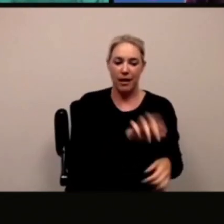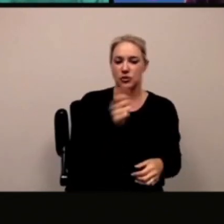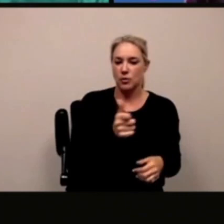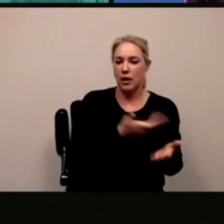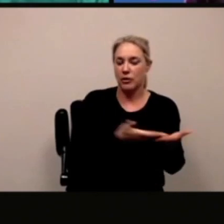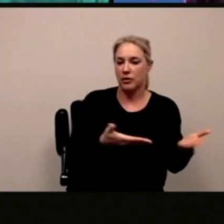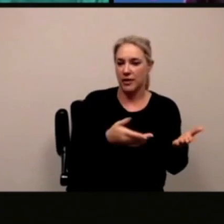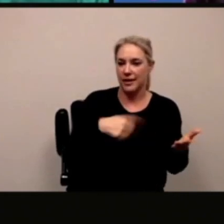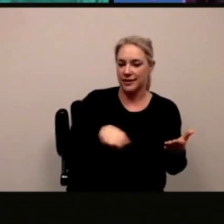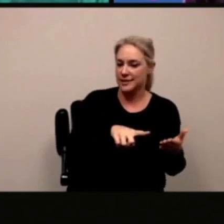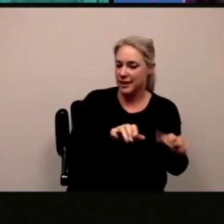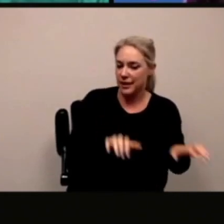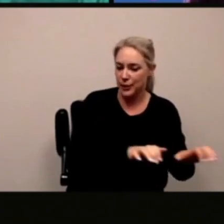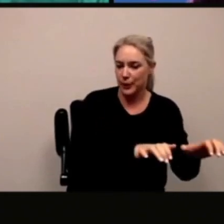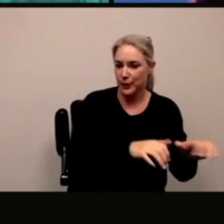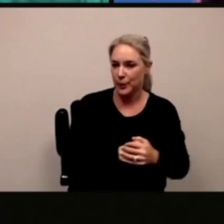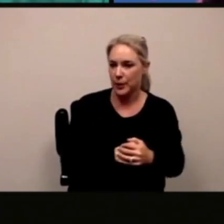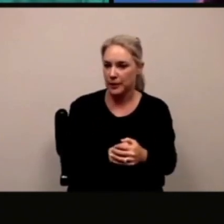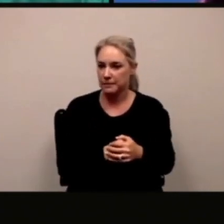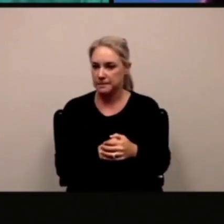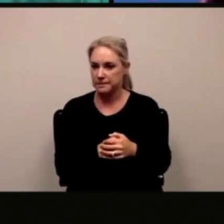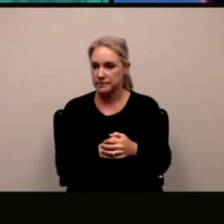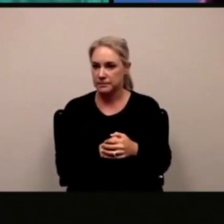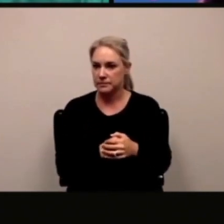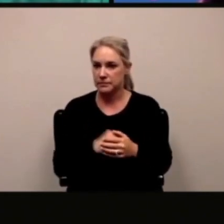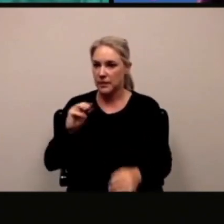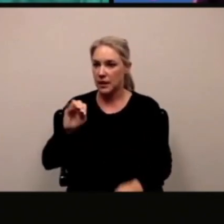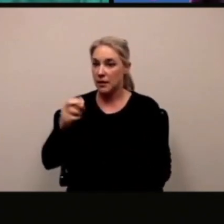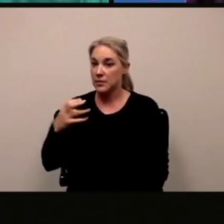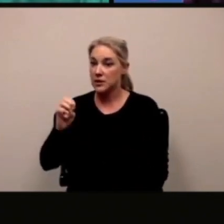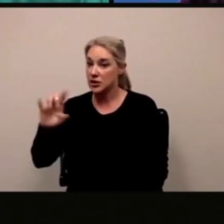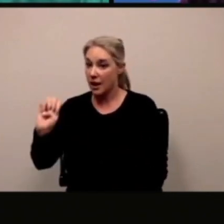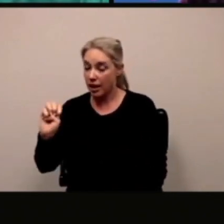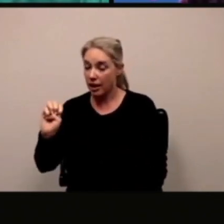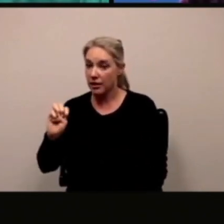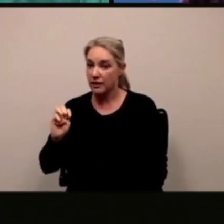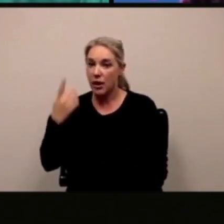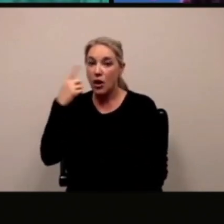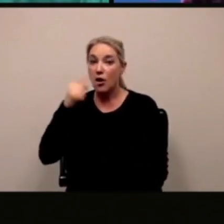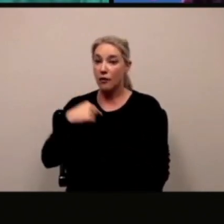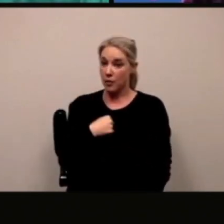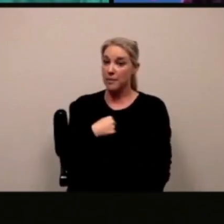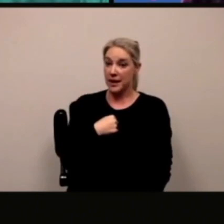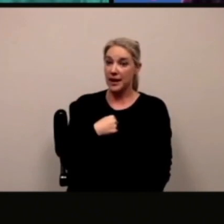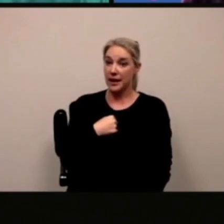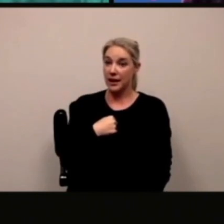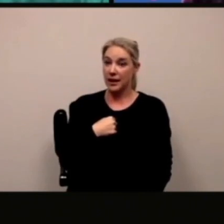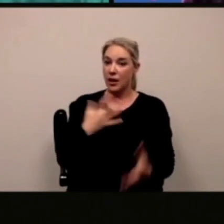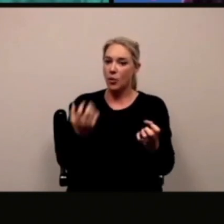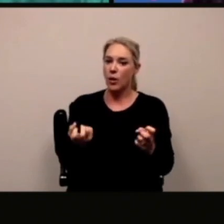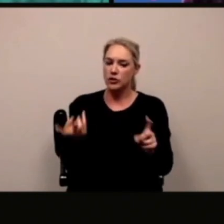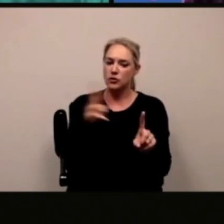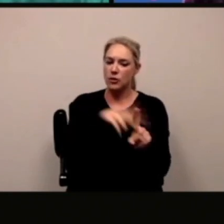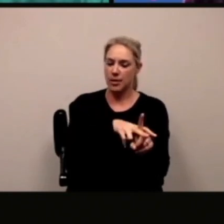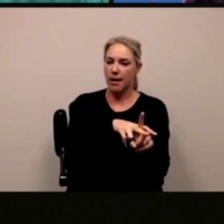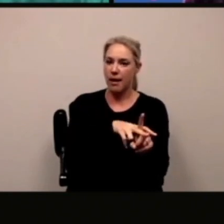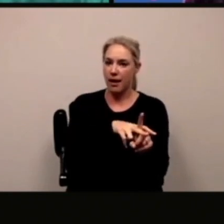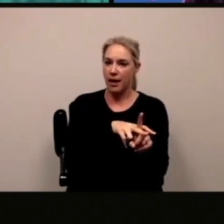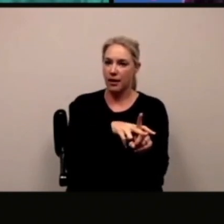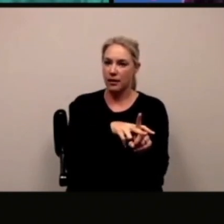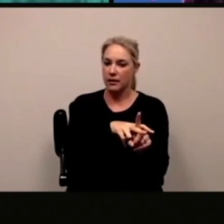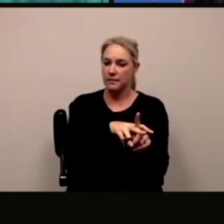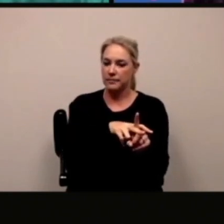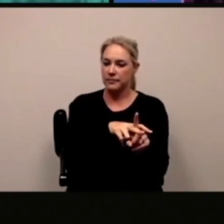Absolutely. Thank you, Claudia. And Michelle? For me, something that I'm going to actually apply, because I want to make sure that my students are